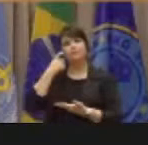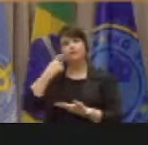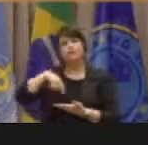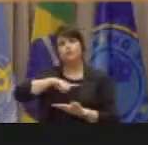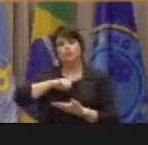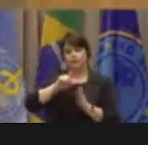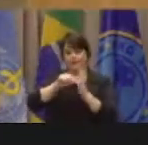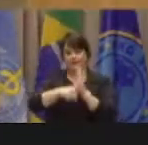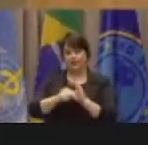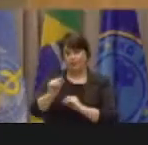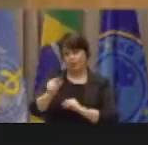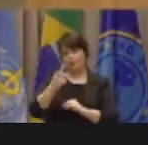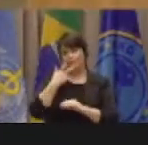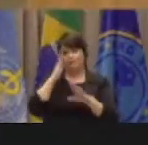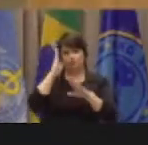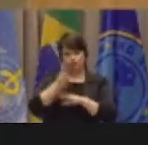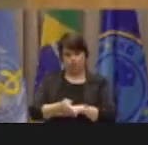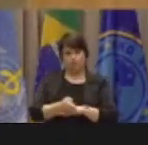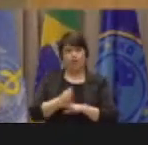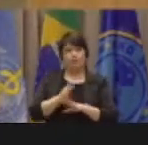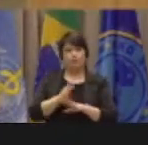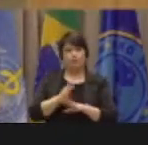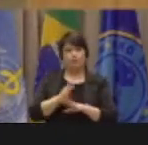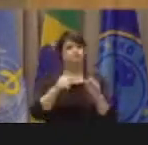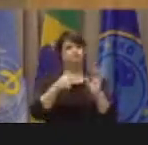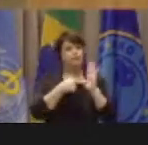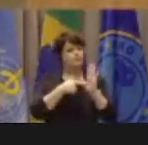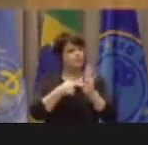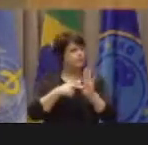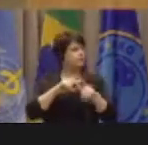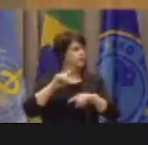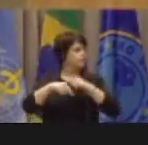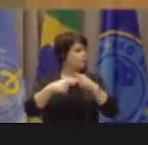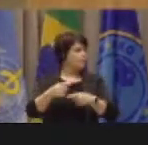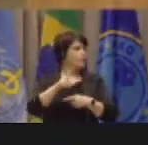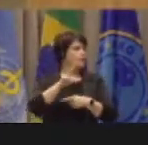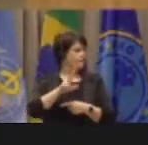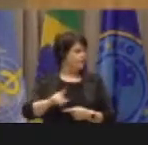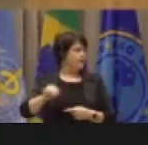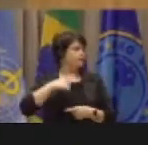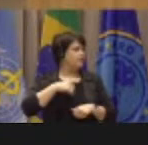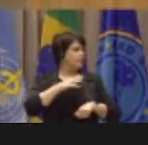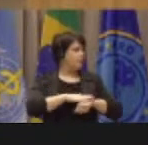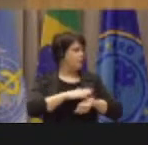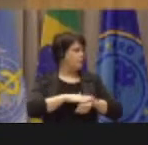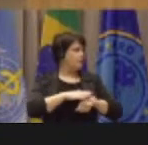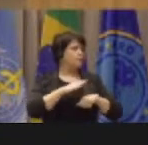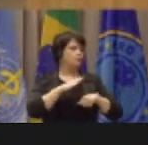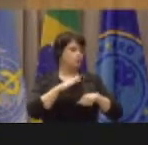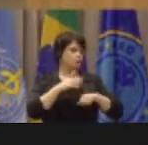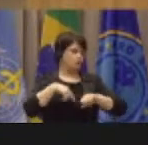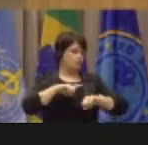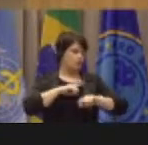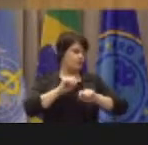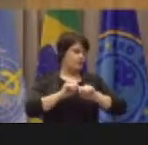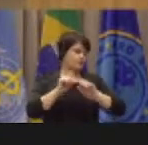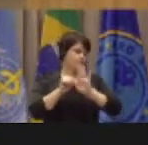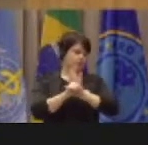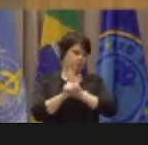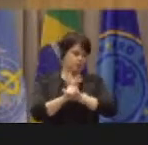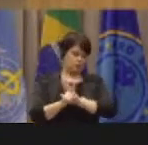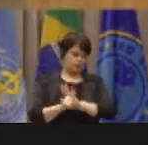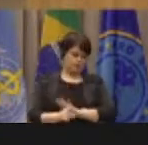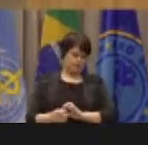I think that we are a little bit late, and let's go to the presentations, and then we'll have a moment to ask